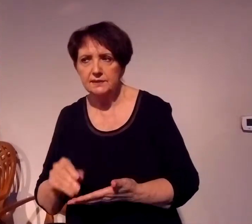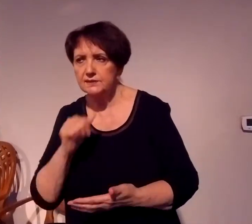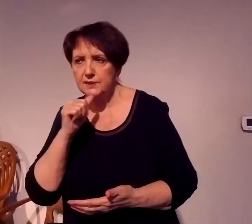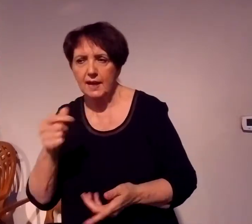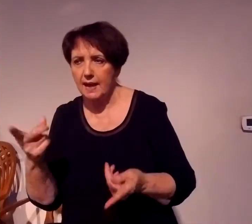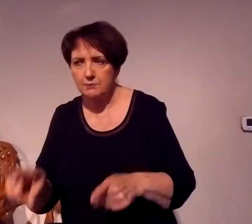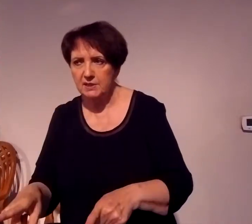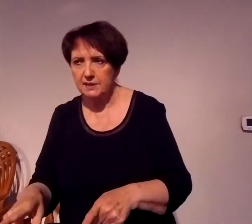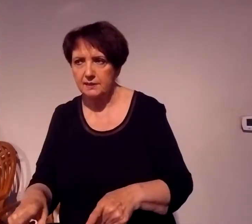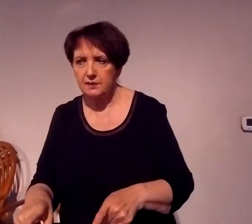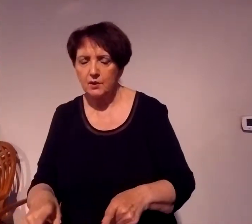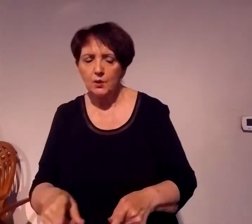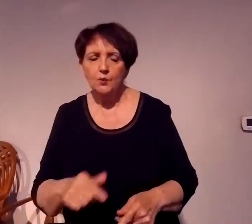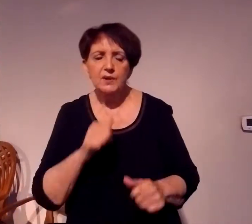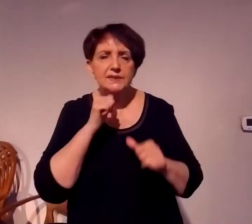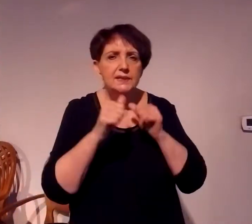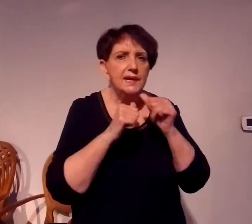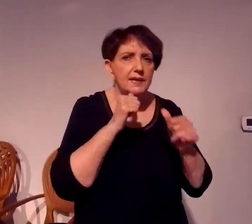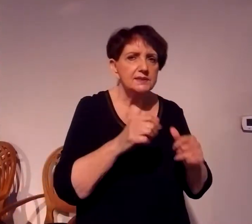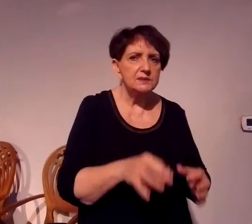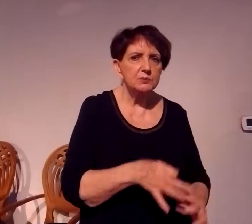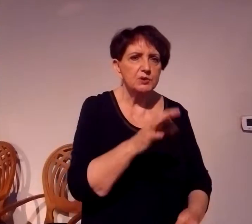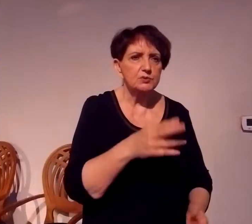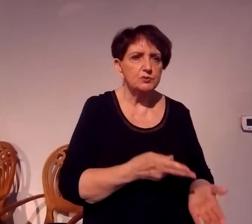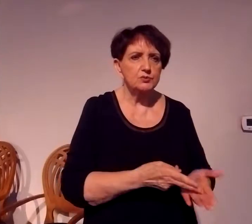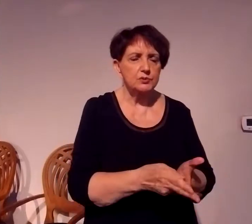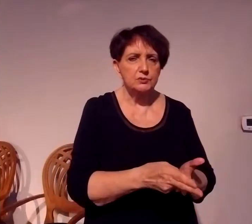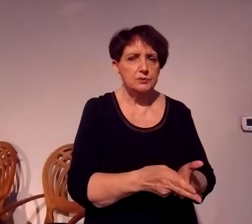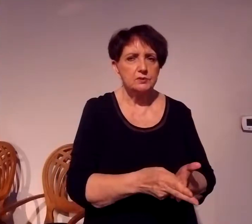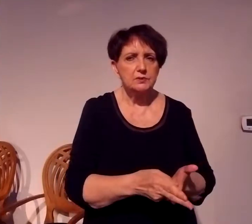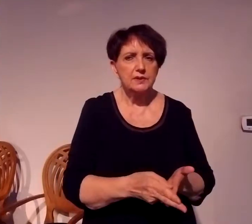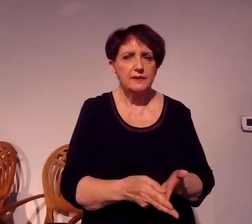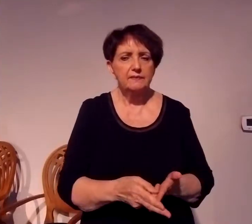We deny its spiritual truth. This is not how people should be treated.